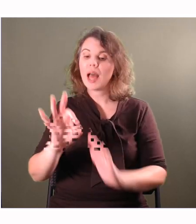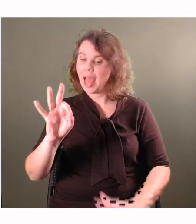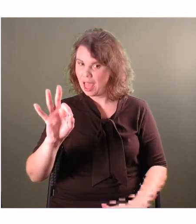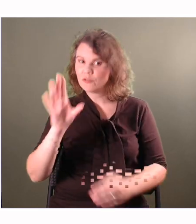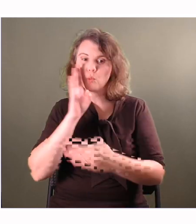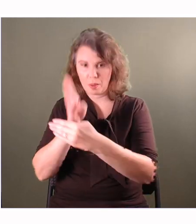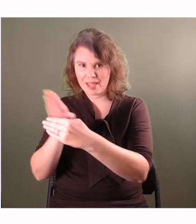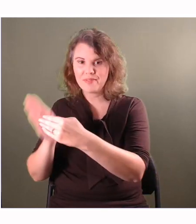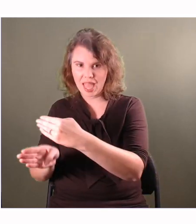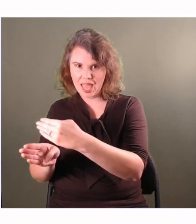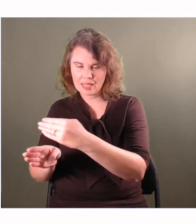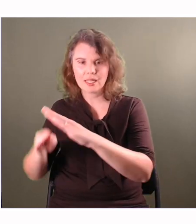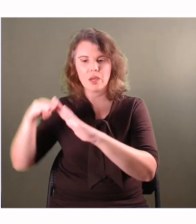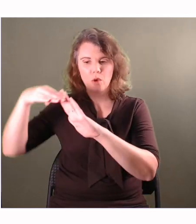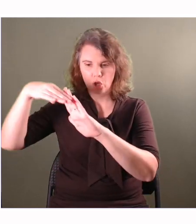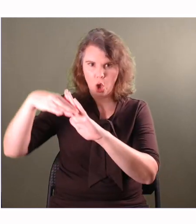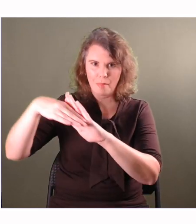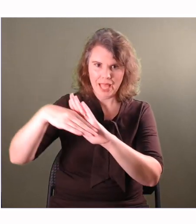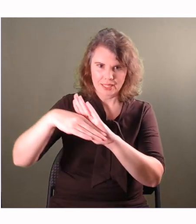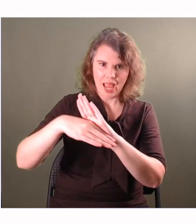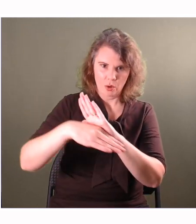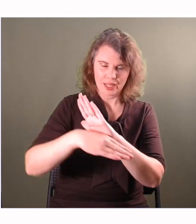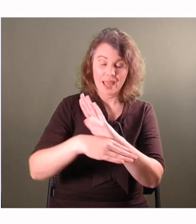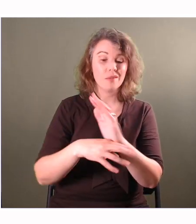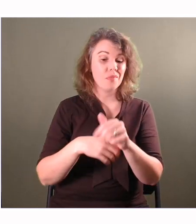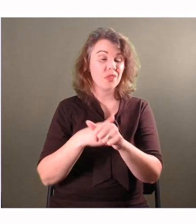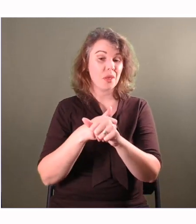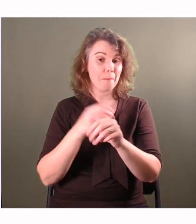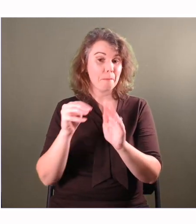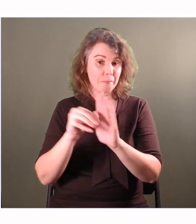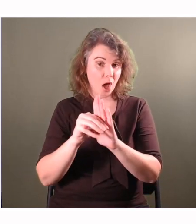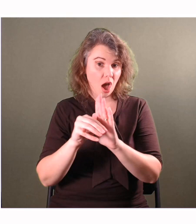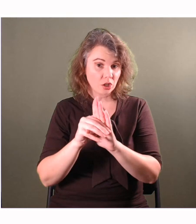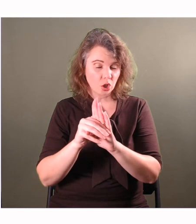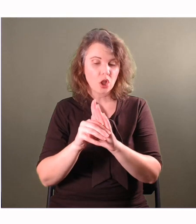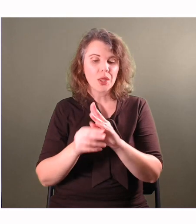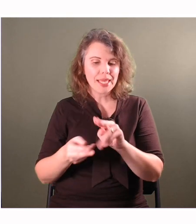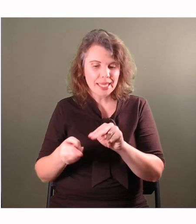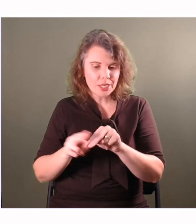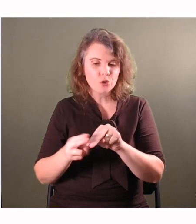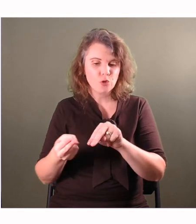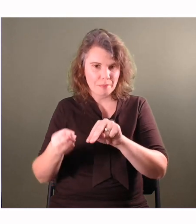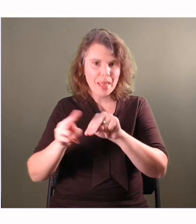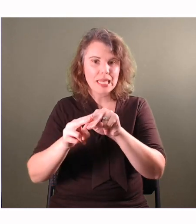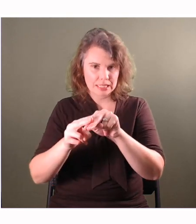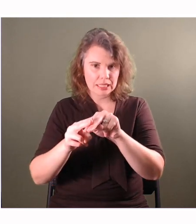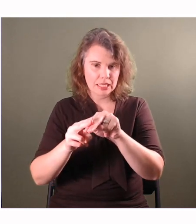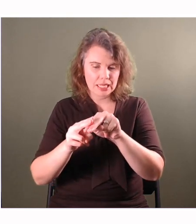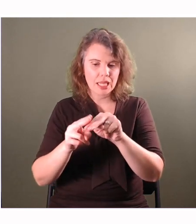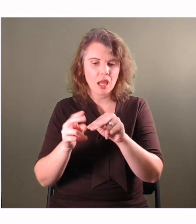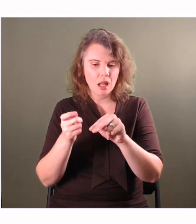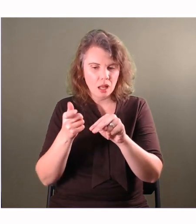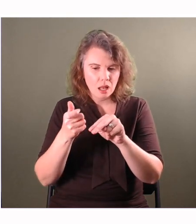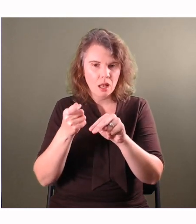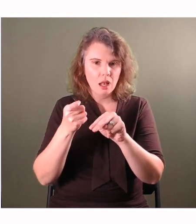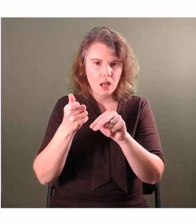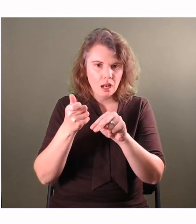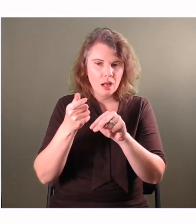training the model that f is a coda, it'll go back down again. In other words, the model